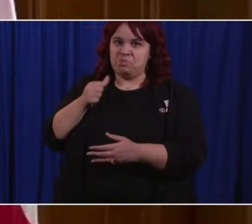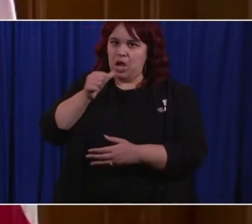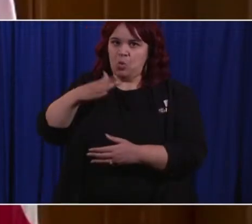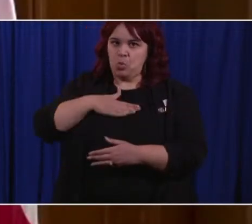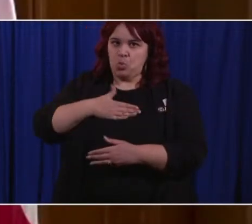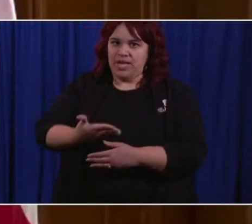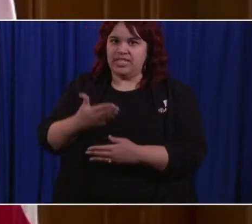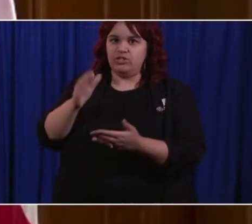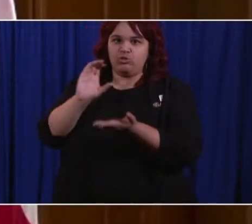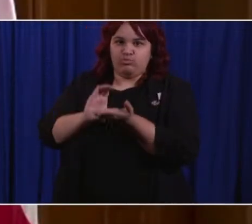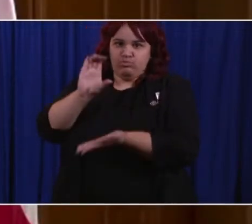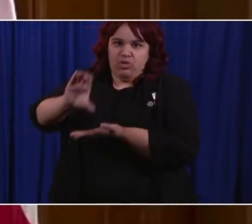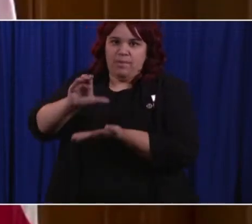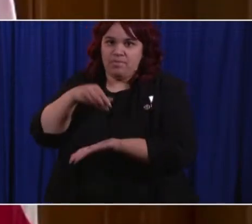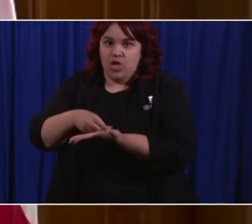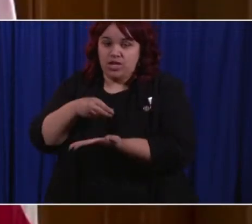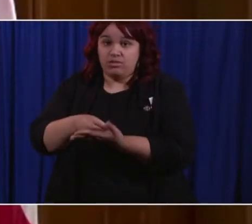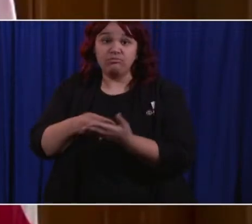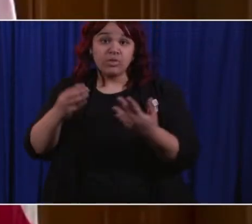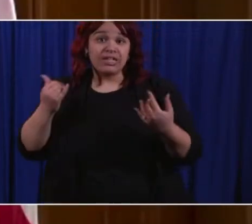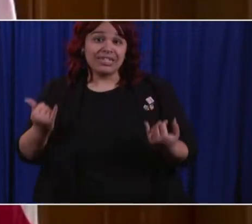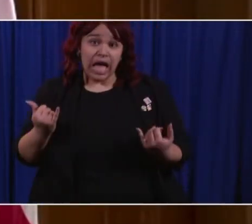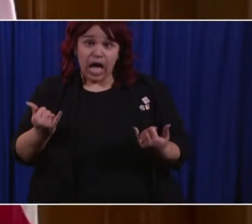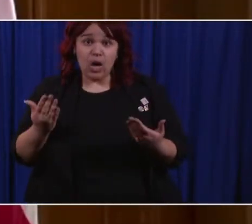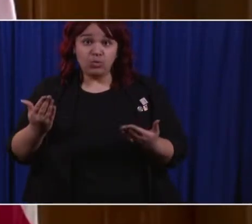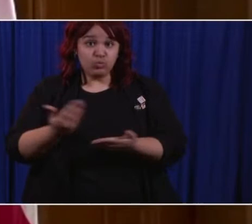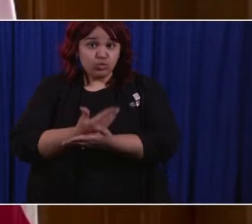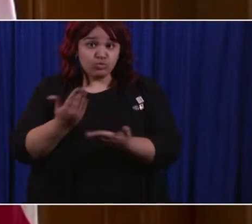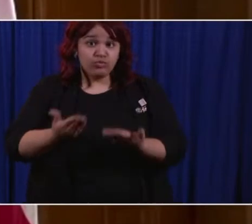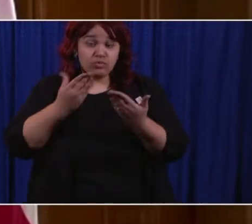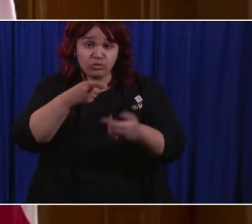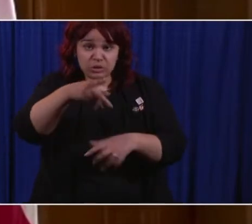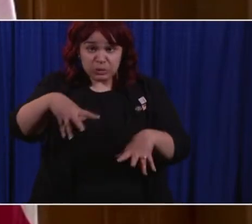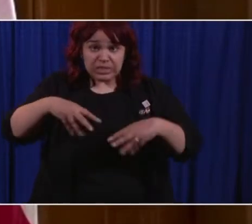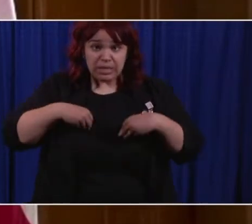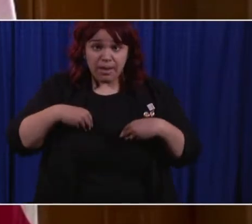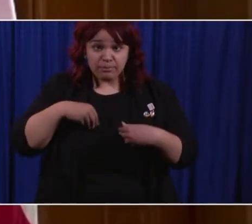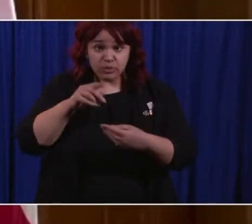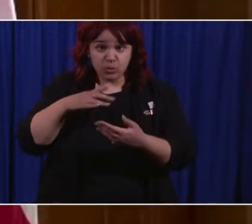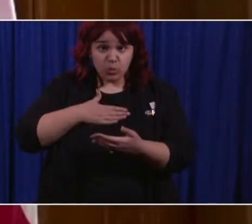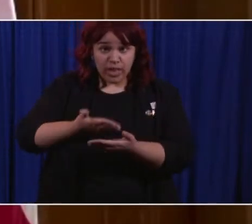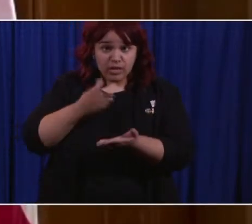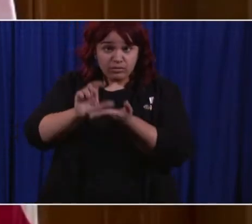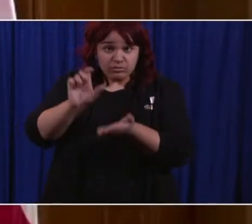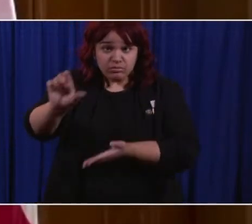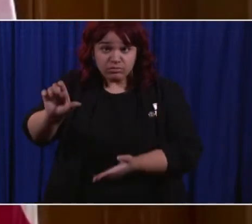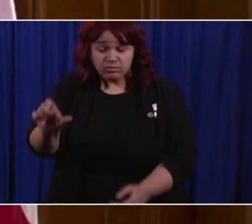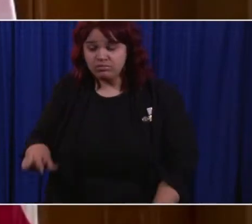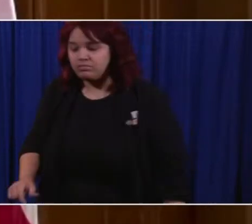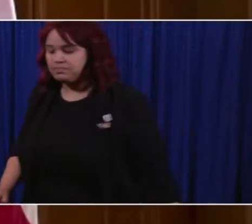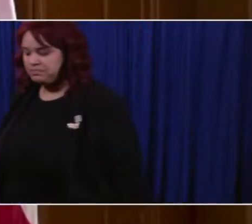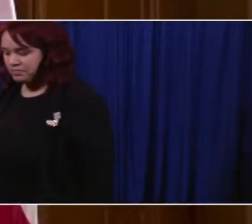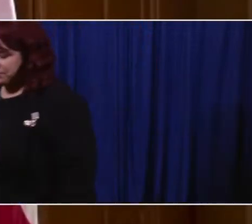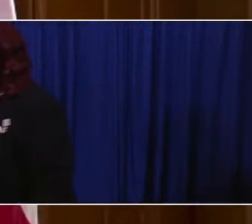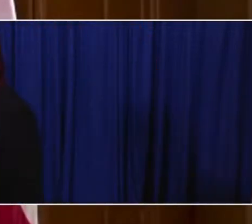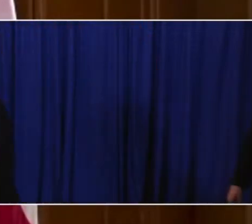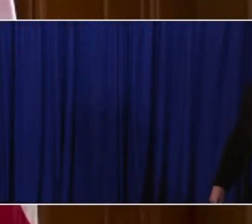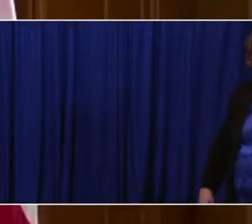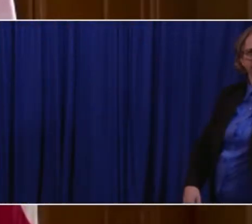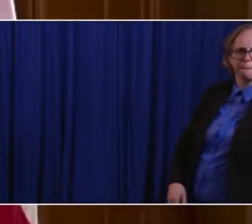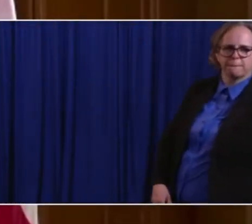to know more. We have to know what the state's involvement would be, what kind of cost it would be for the state. So I don't think